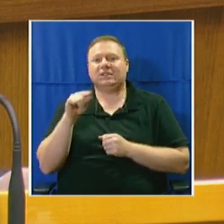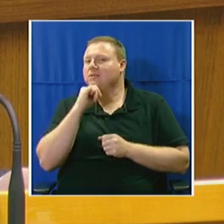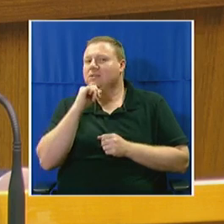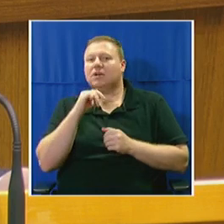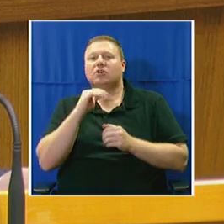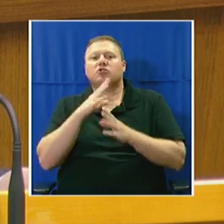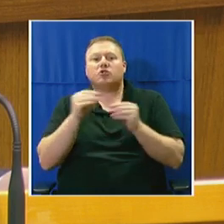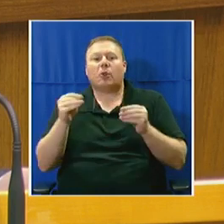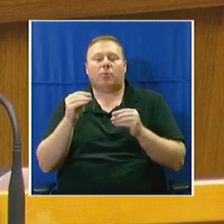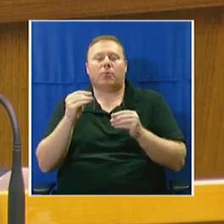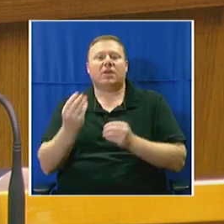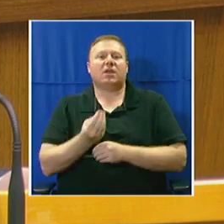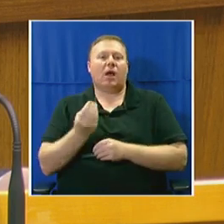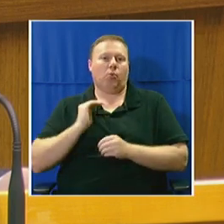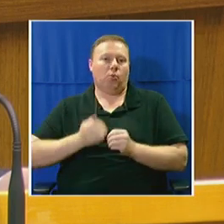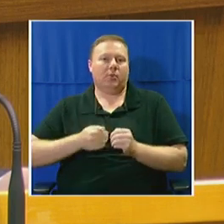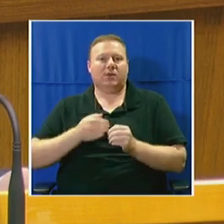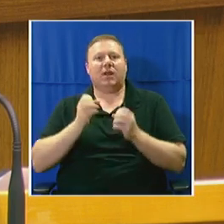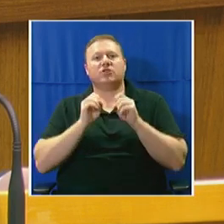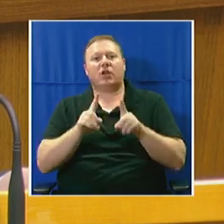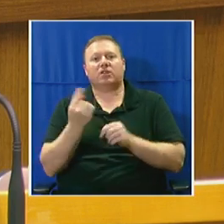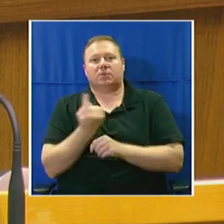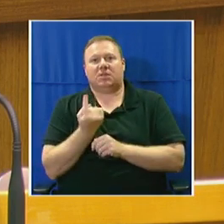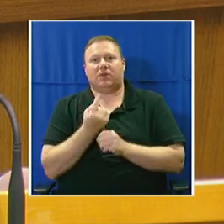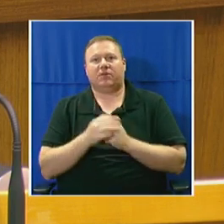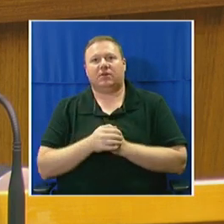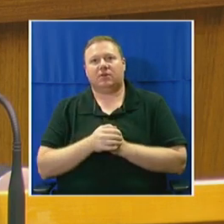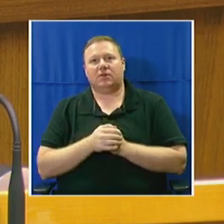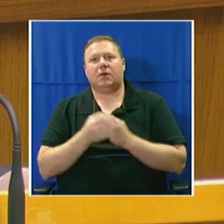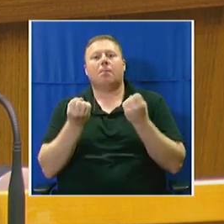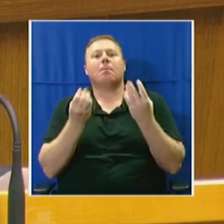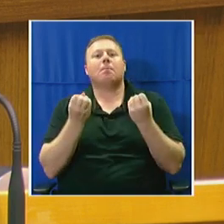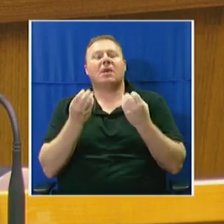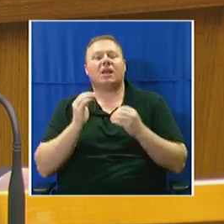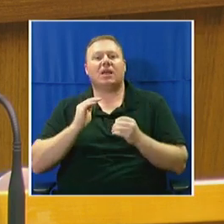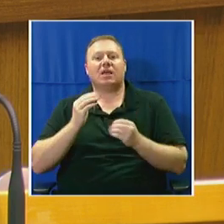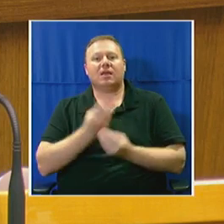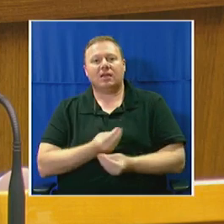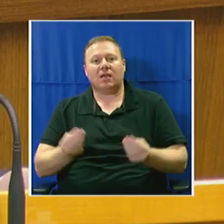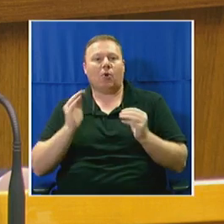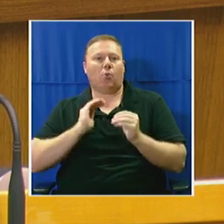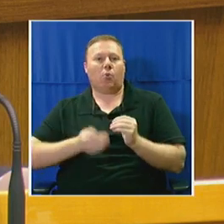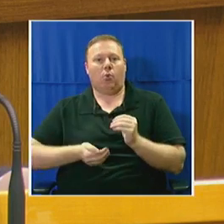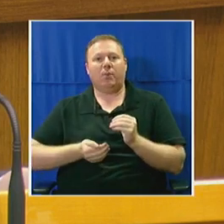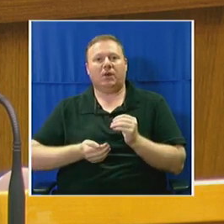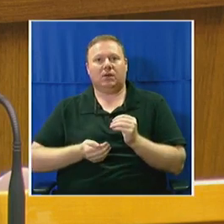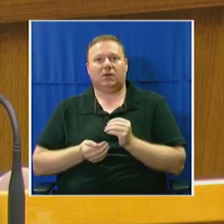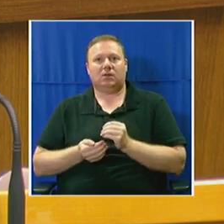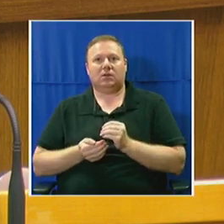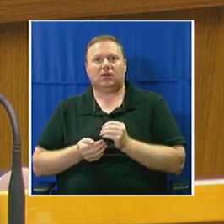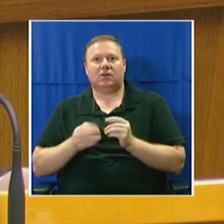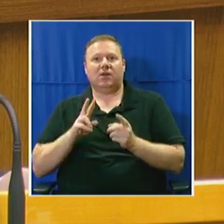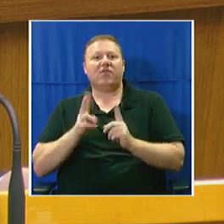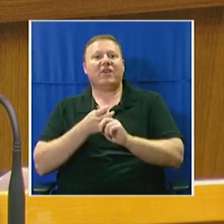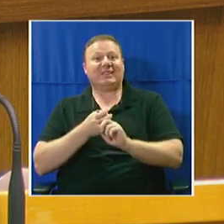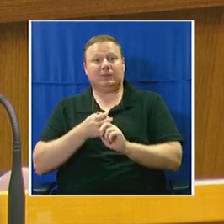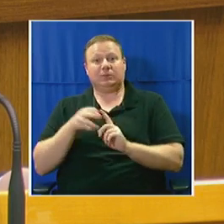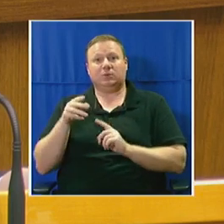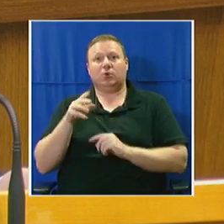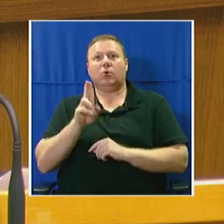between education underdevelopment and poverty deprives girls children